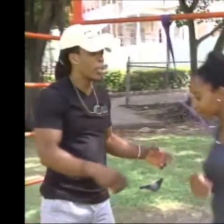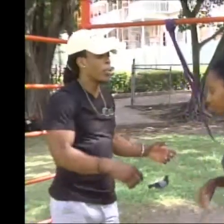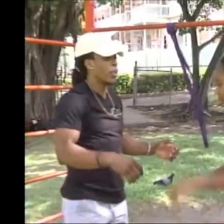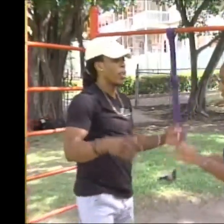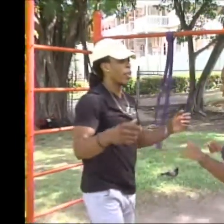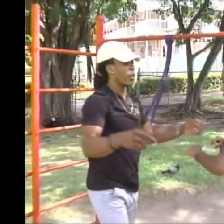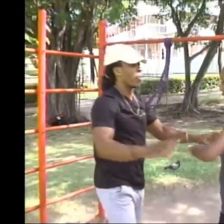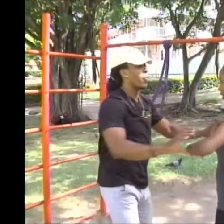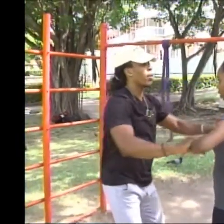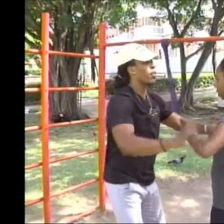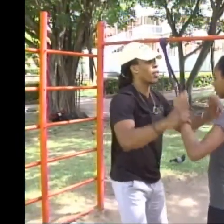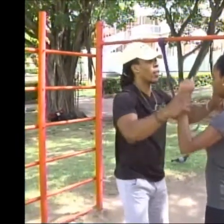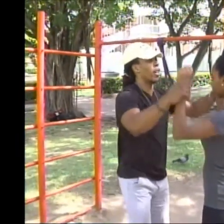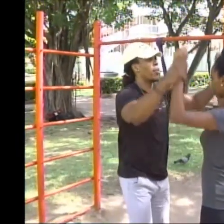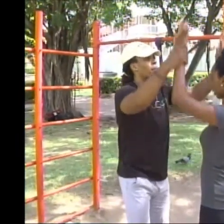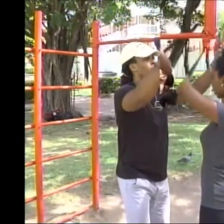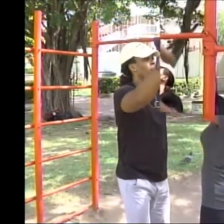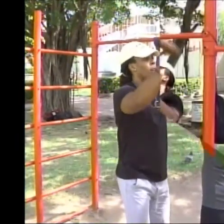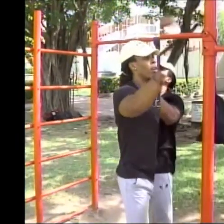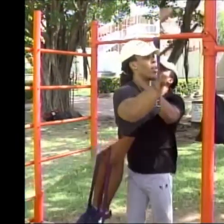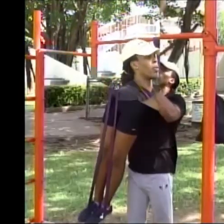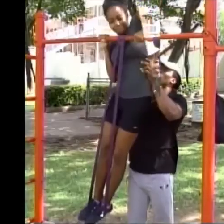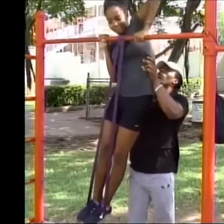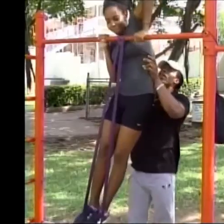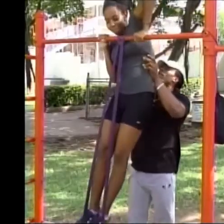assistance band, we get it done better.